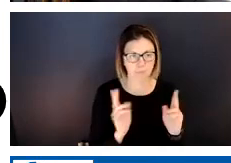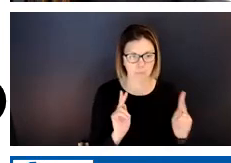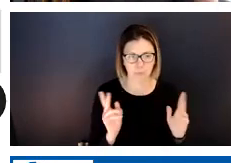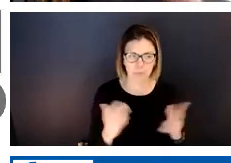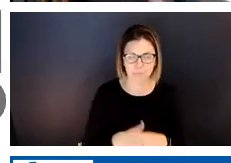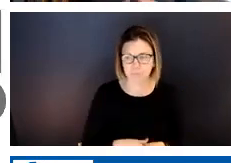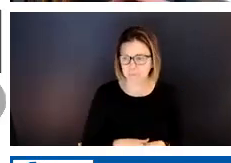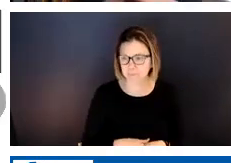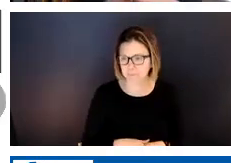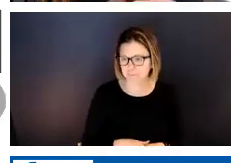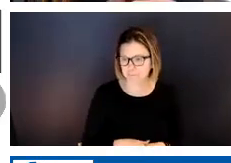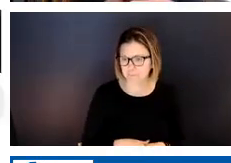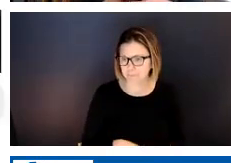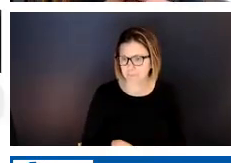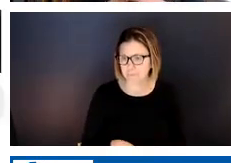individuals.